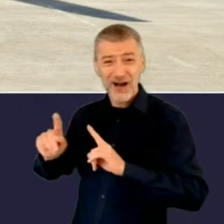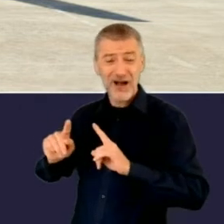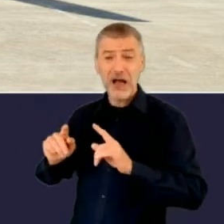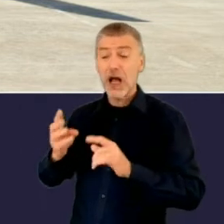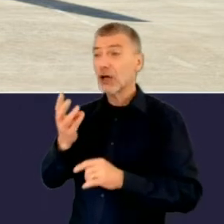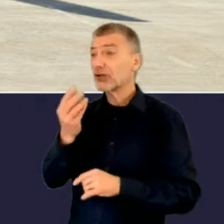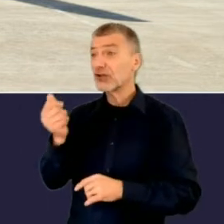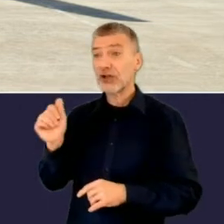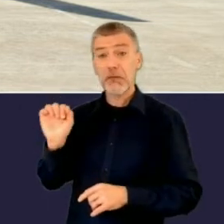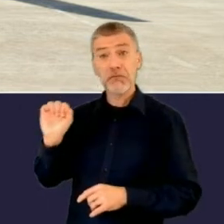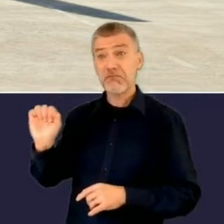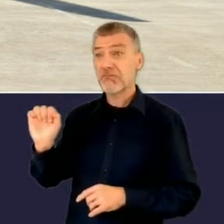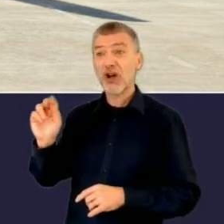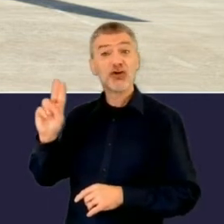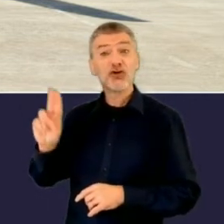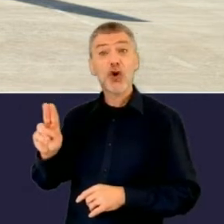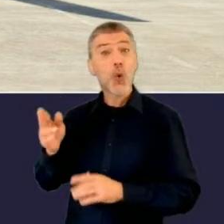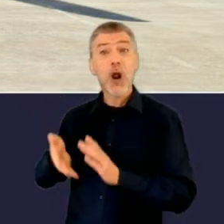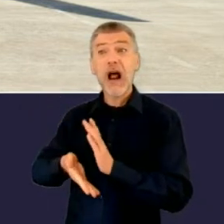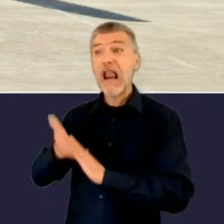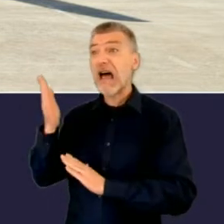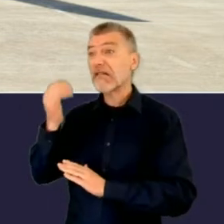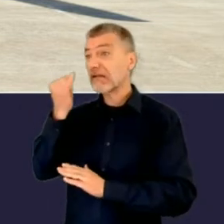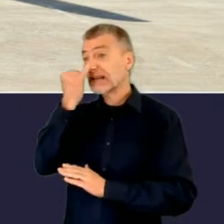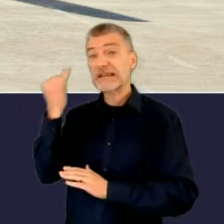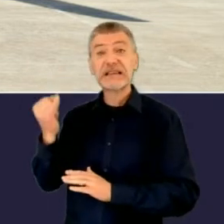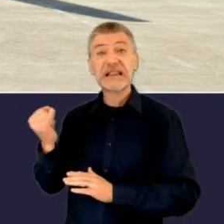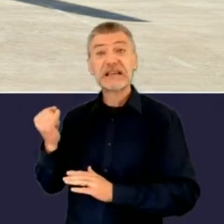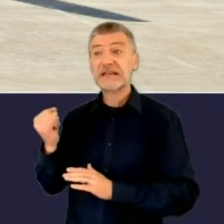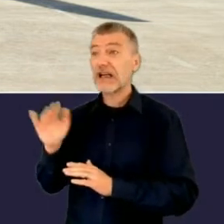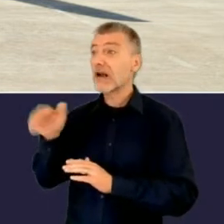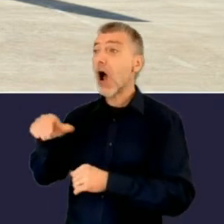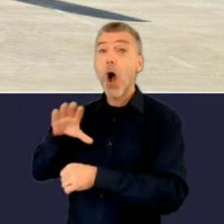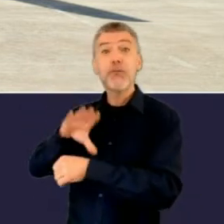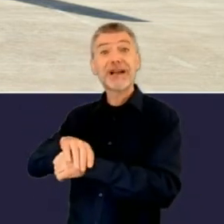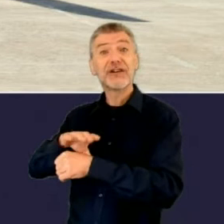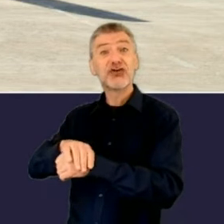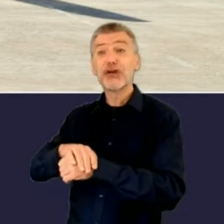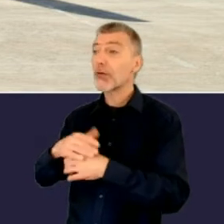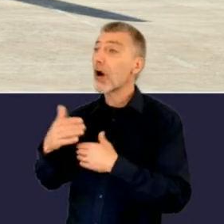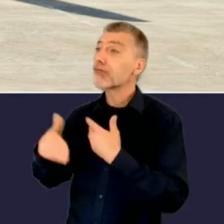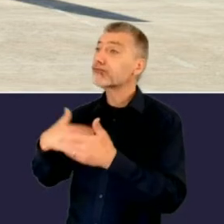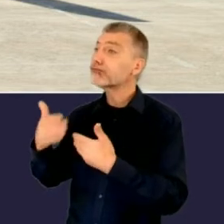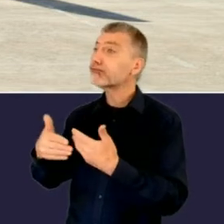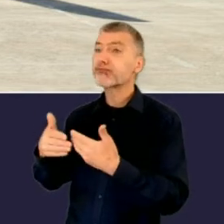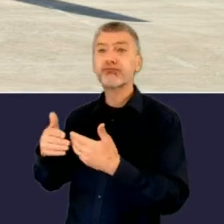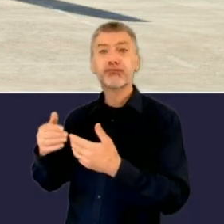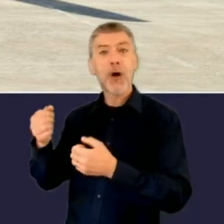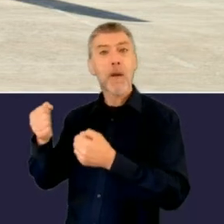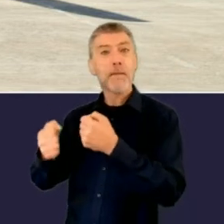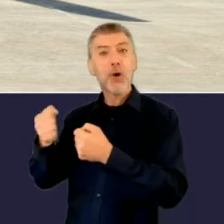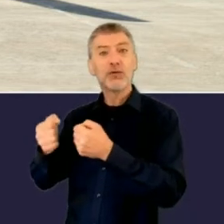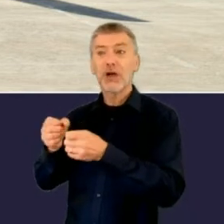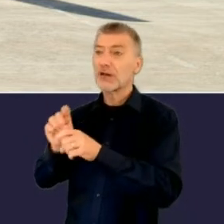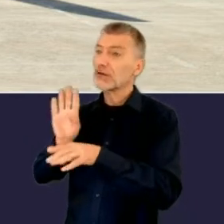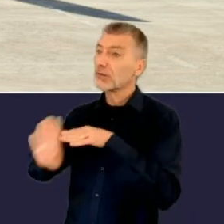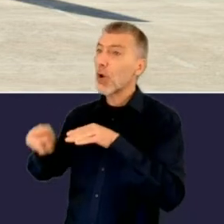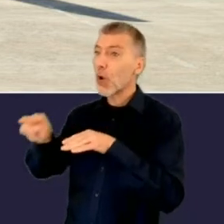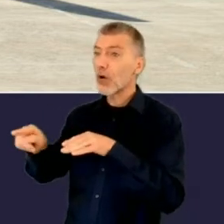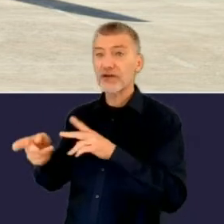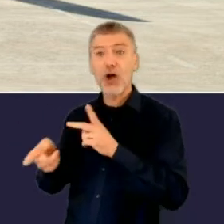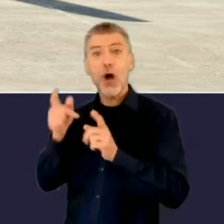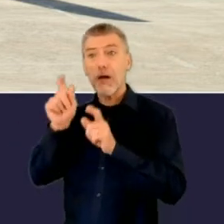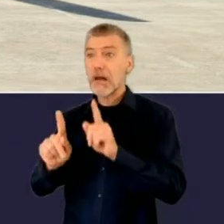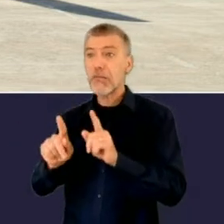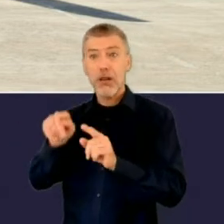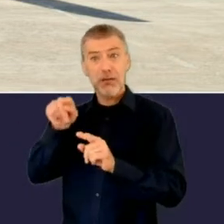left school when they were 16. They went into apprenticeships. They went to work in motorsports. They've got people who've trained as pilots at a very young